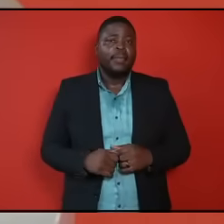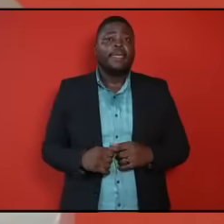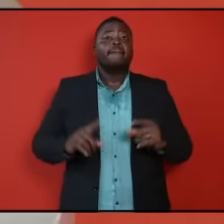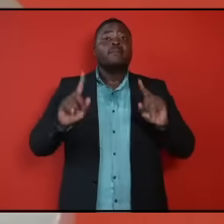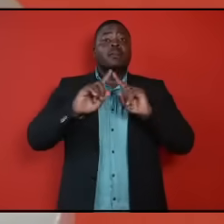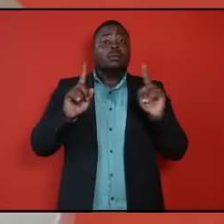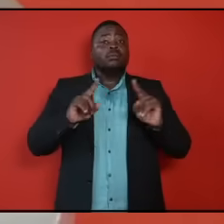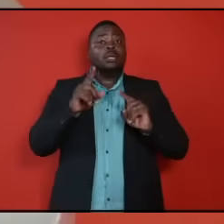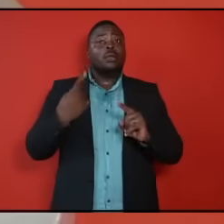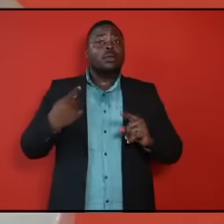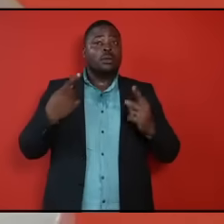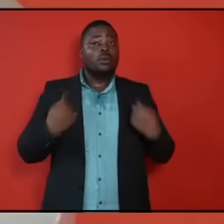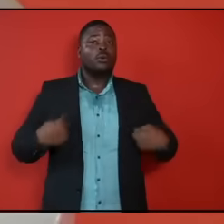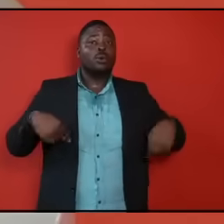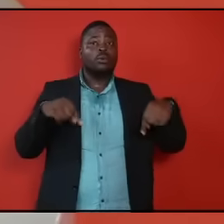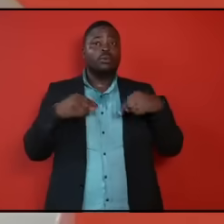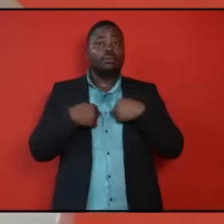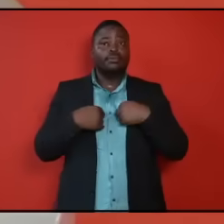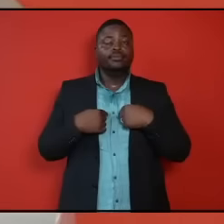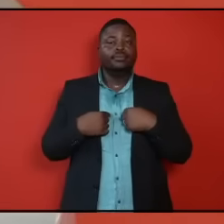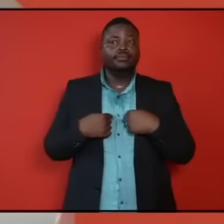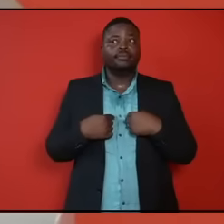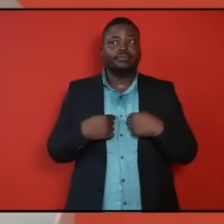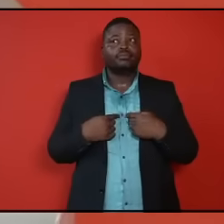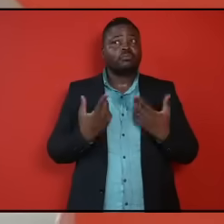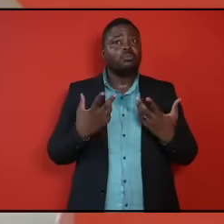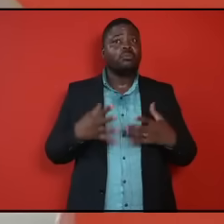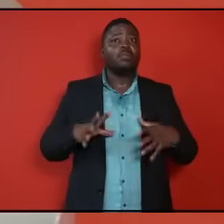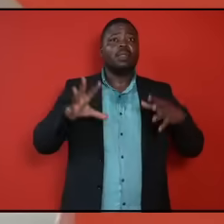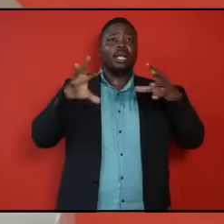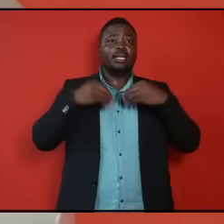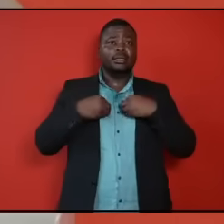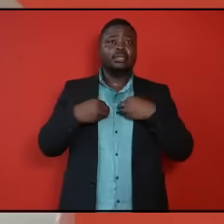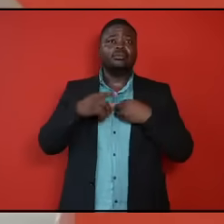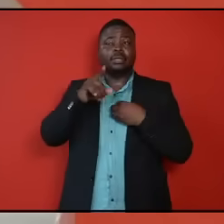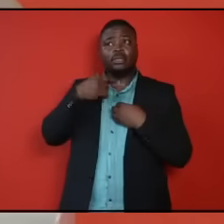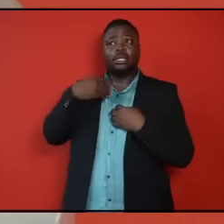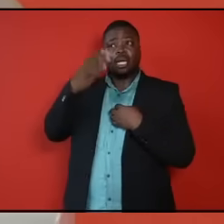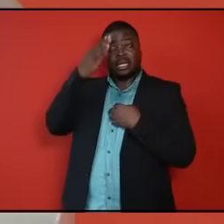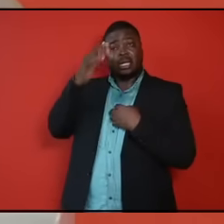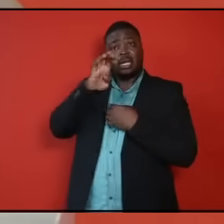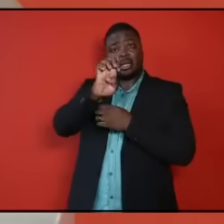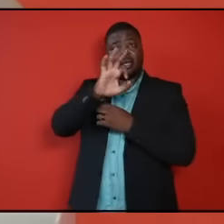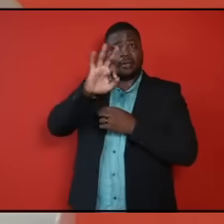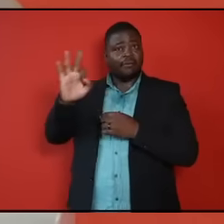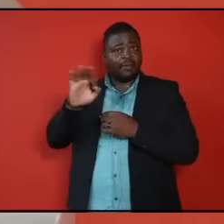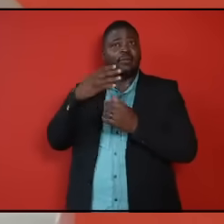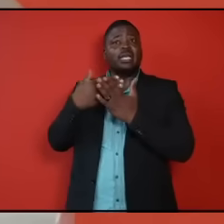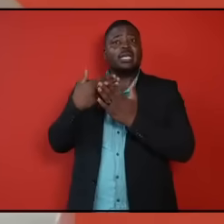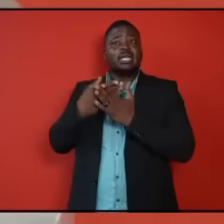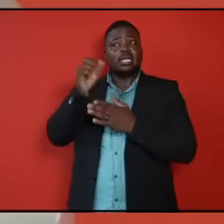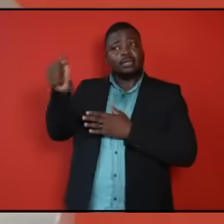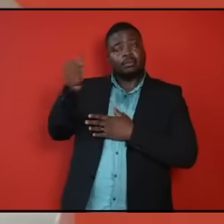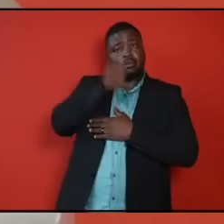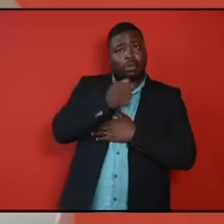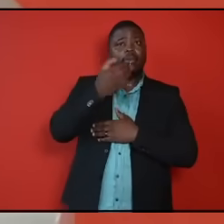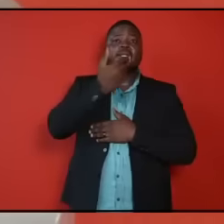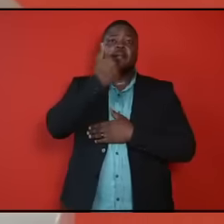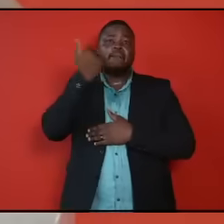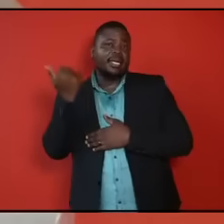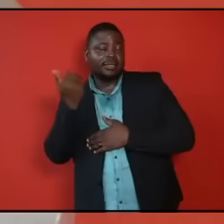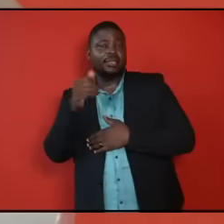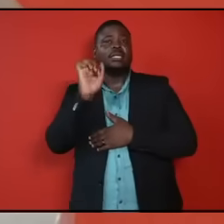accept that they know the EFF has got capacity to deploy the best. That's why they said we deploy the best speaker and we remove the best